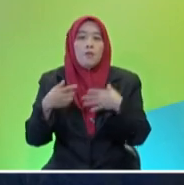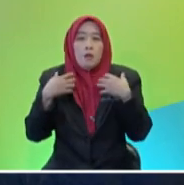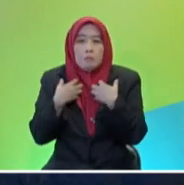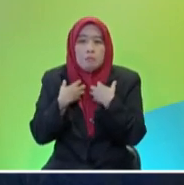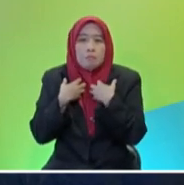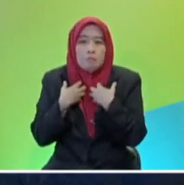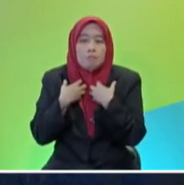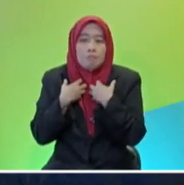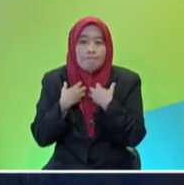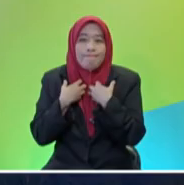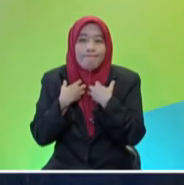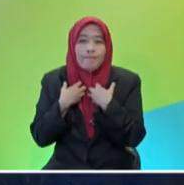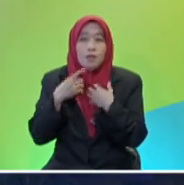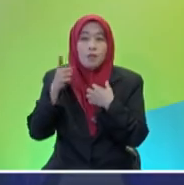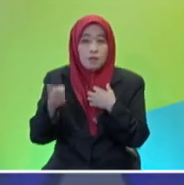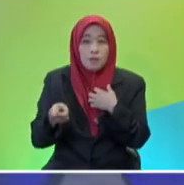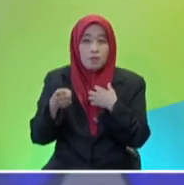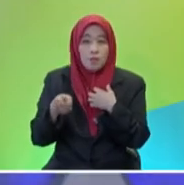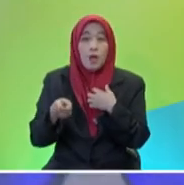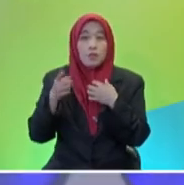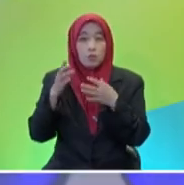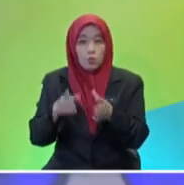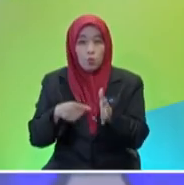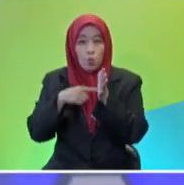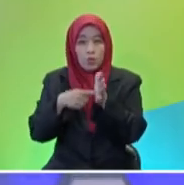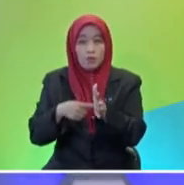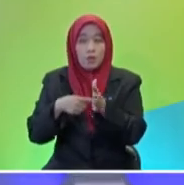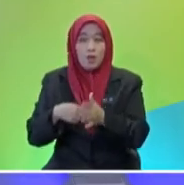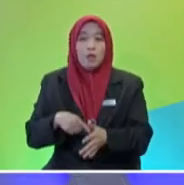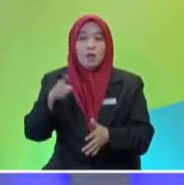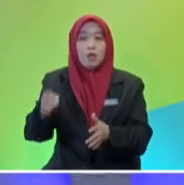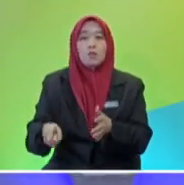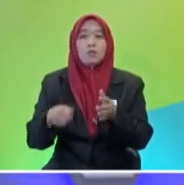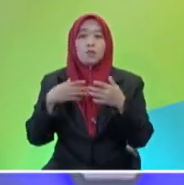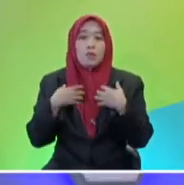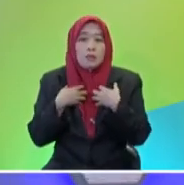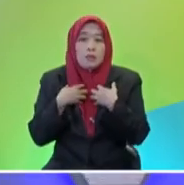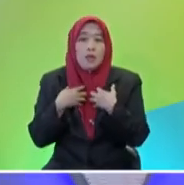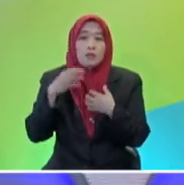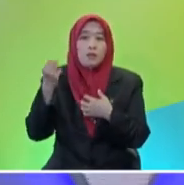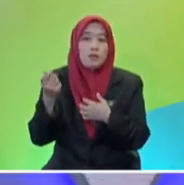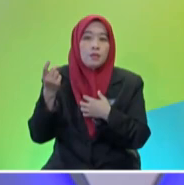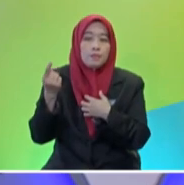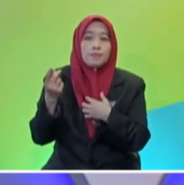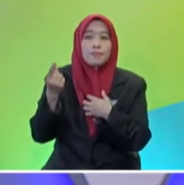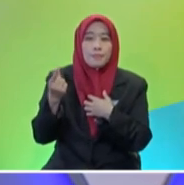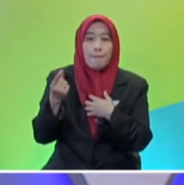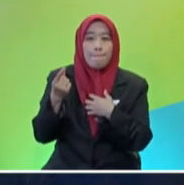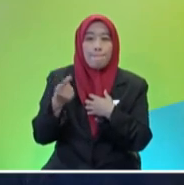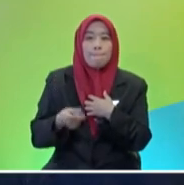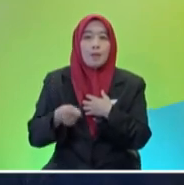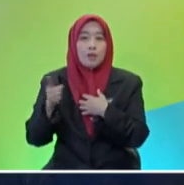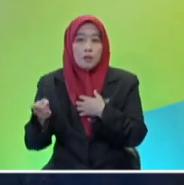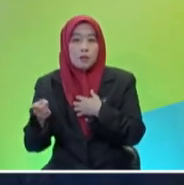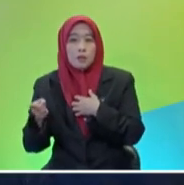If you're scared, scared, scared, and you want to show it. If you're scared, scared, scared, snap your fingers.